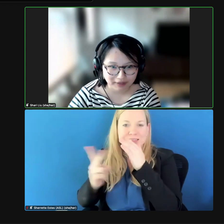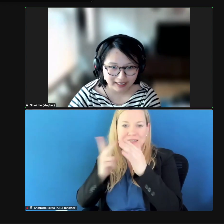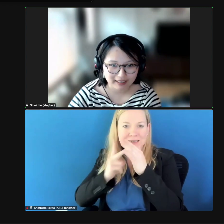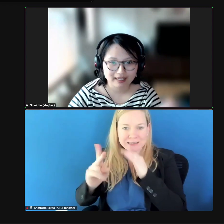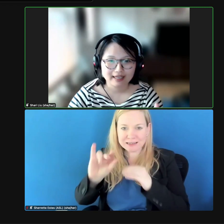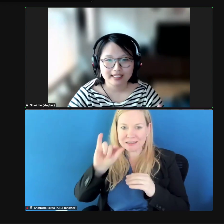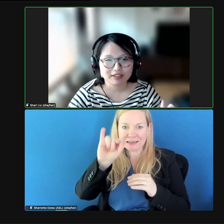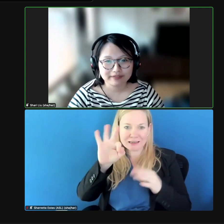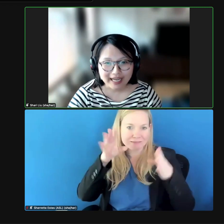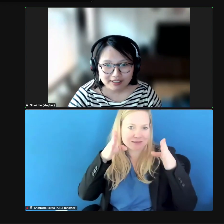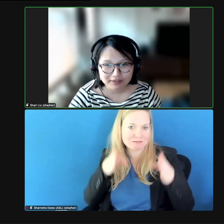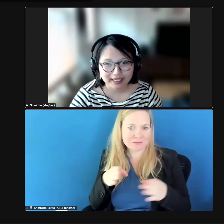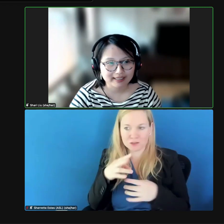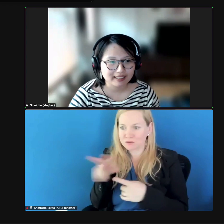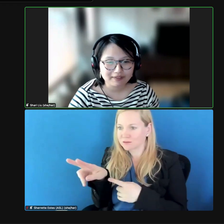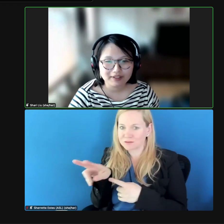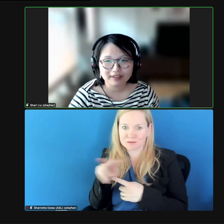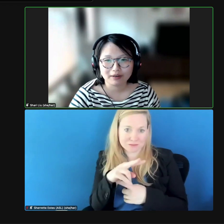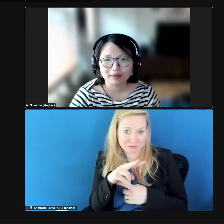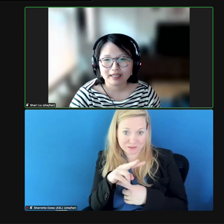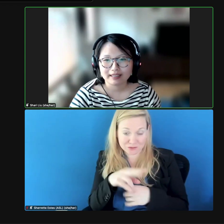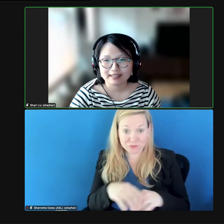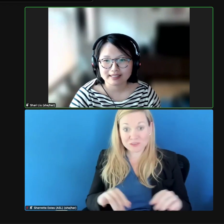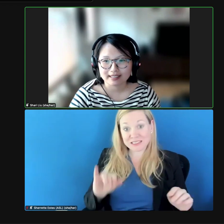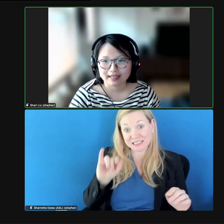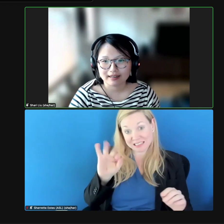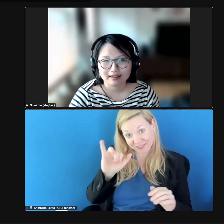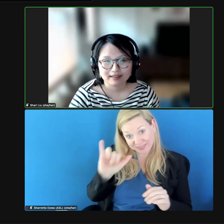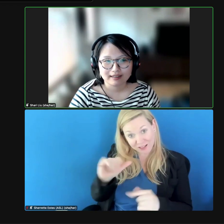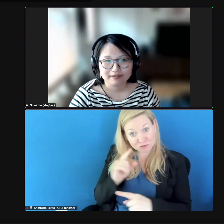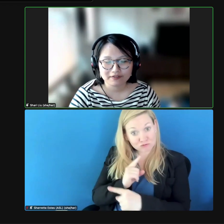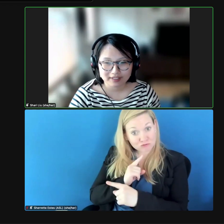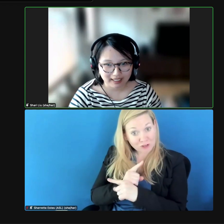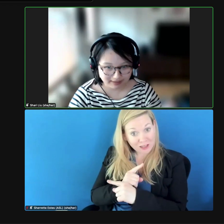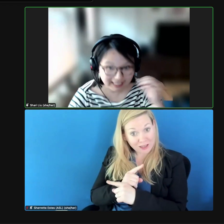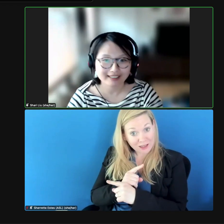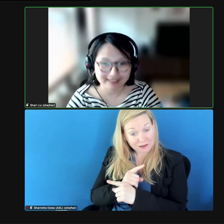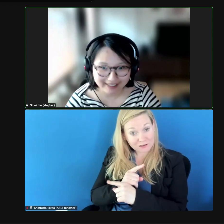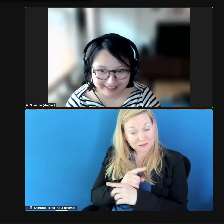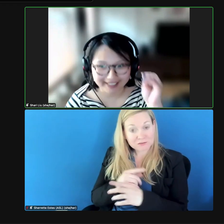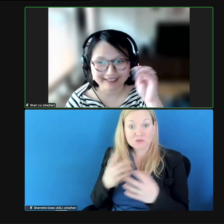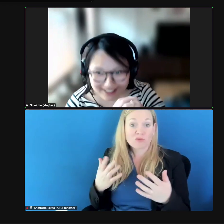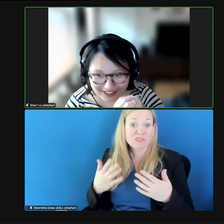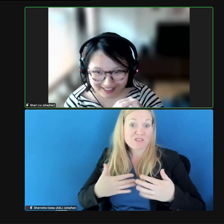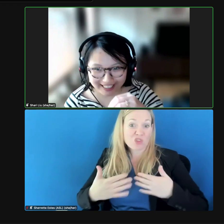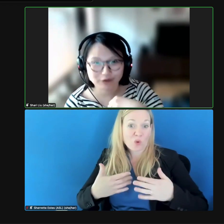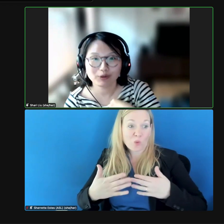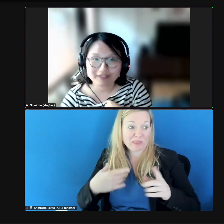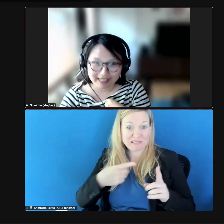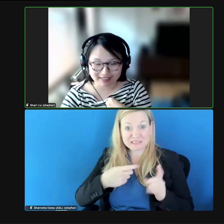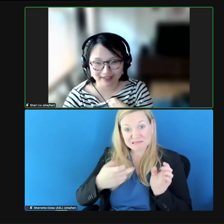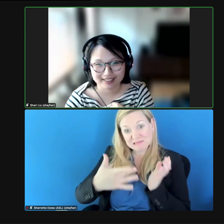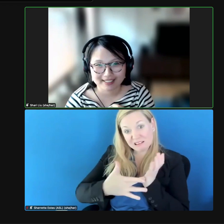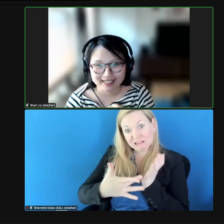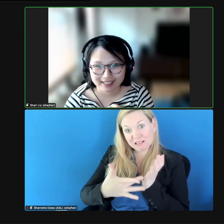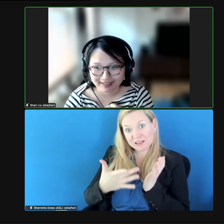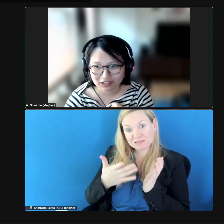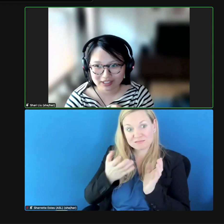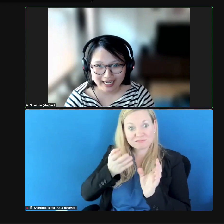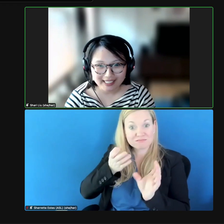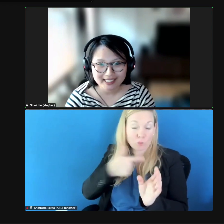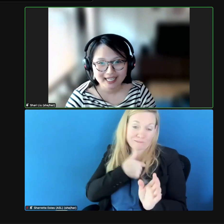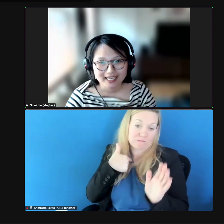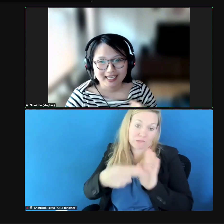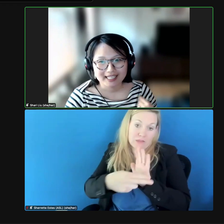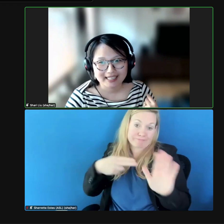left or the right. So if that's right, then even though this is technically a psychological task that we've classified as a